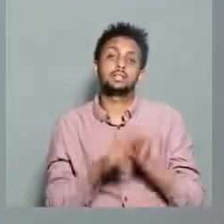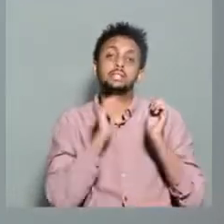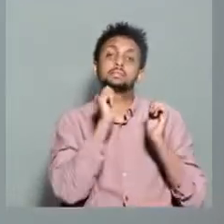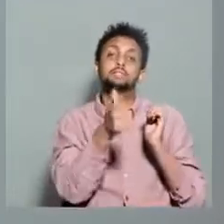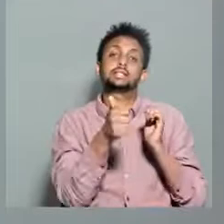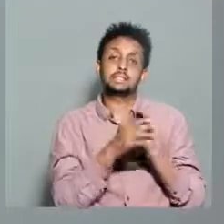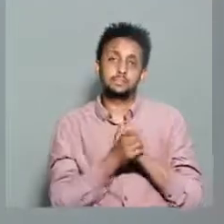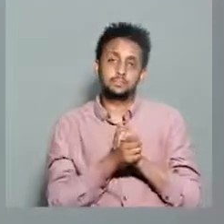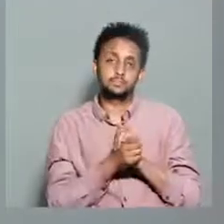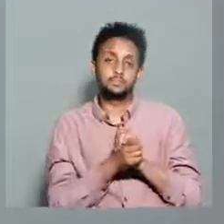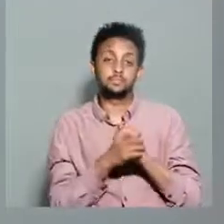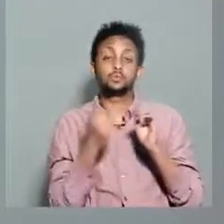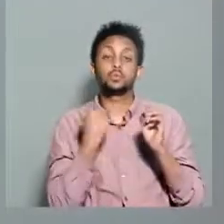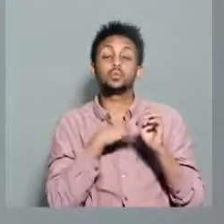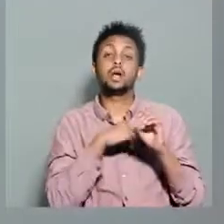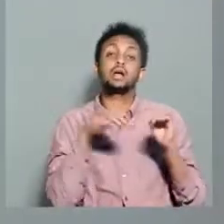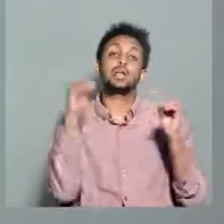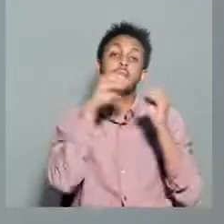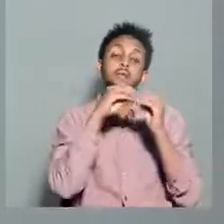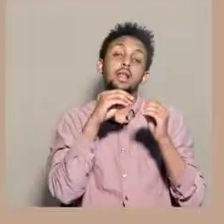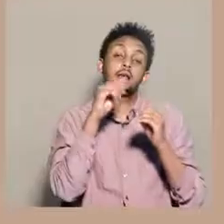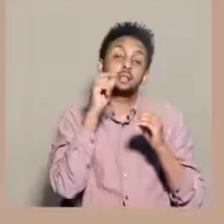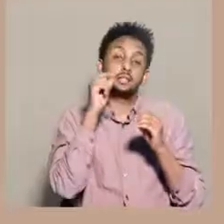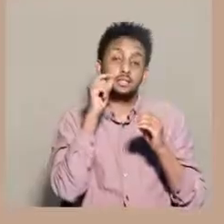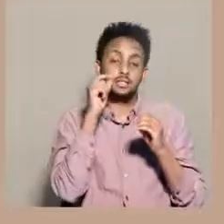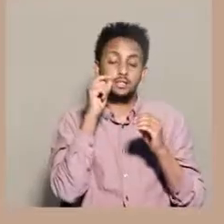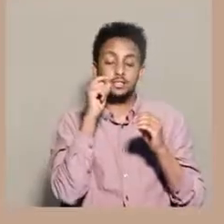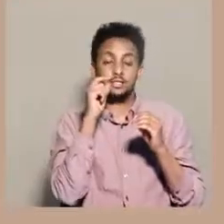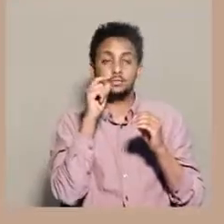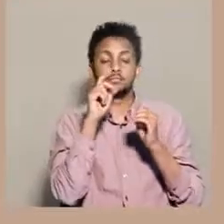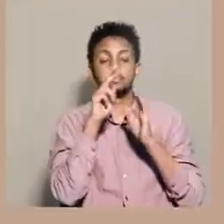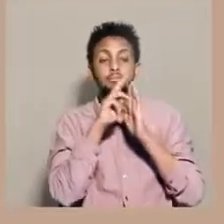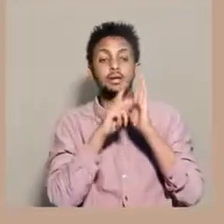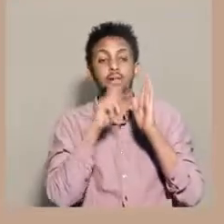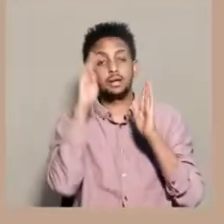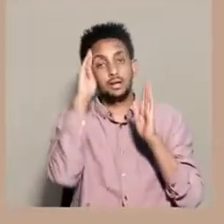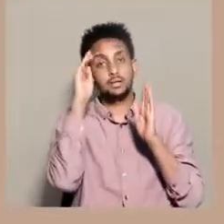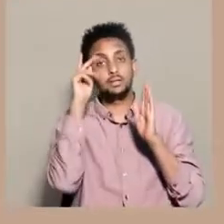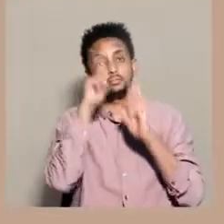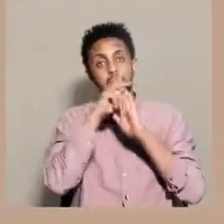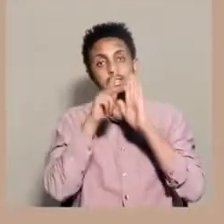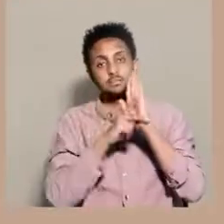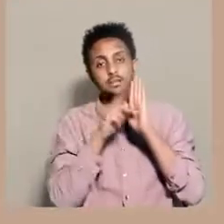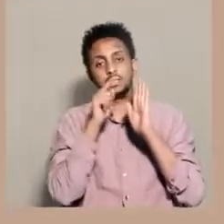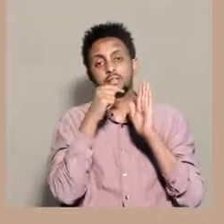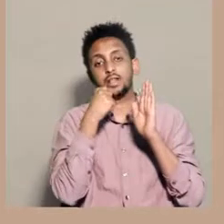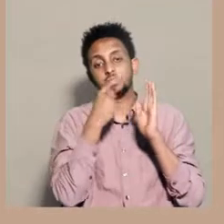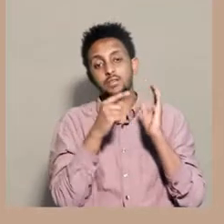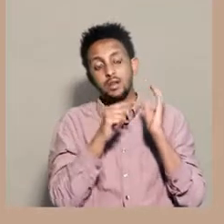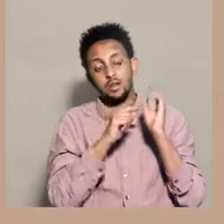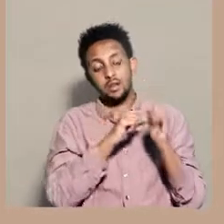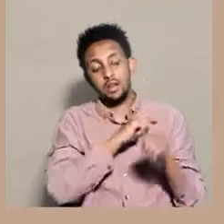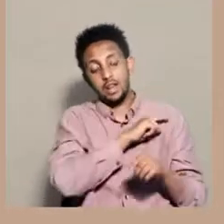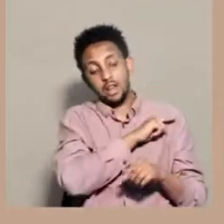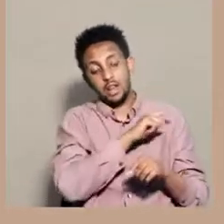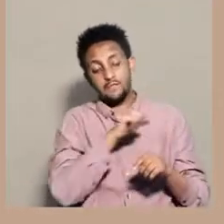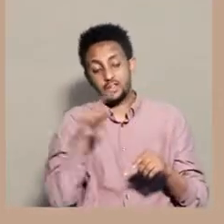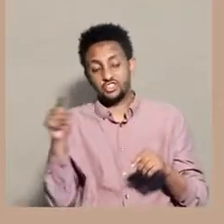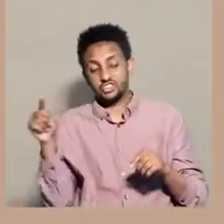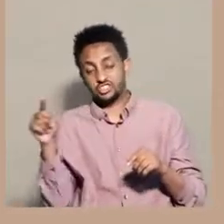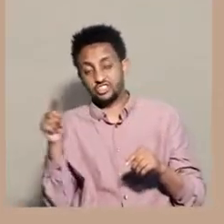V2? We can apply the concept of Bernoulli's principle. Let's say that it is found at elevation